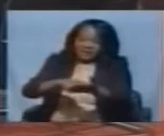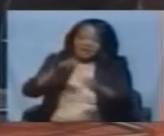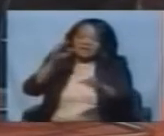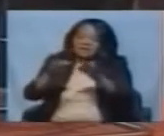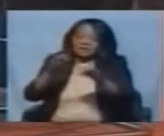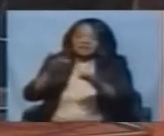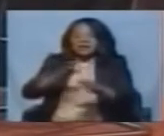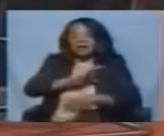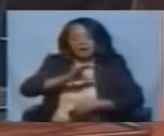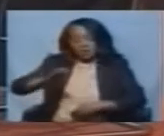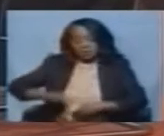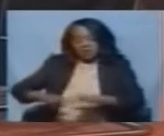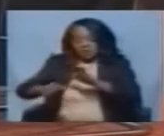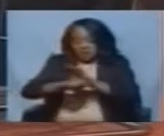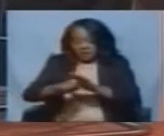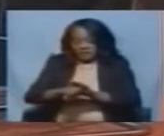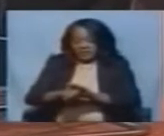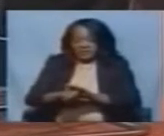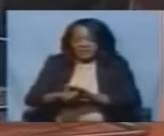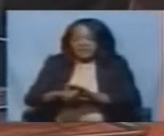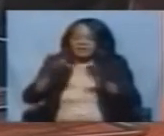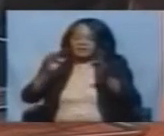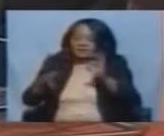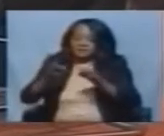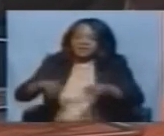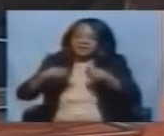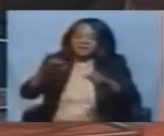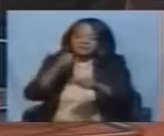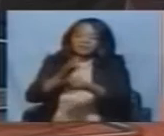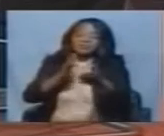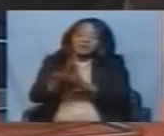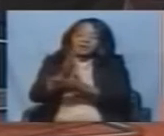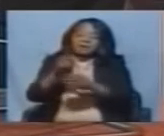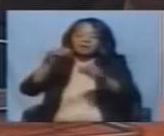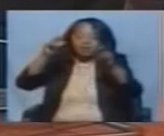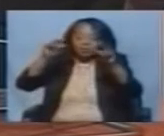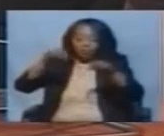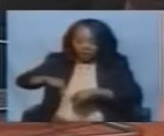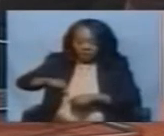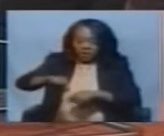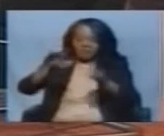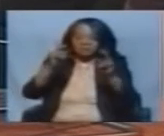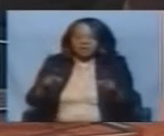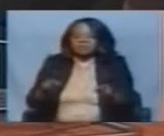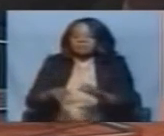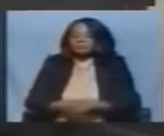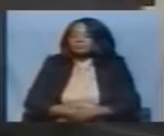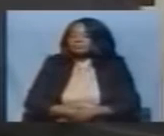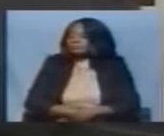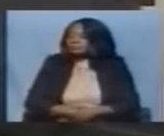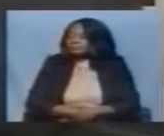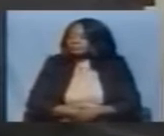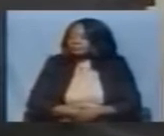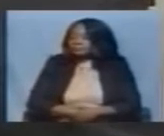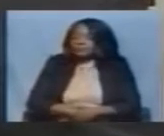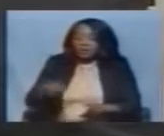people. So when this is done, what I'm trying to tell you, there's a certain times, Grevazio, I've worked in this profession almost all my life. Okay. So you are